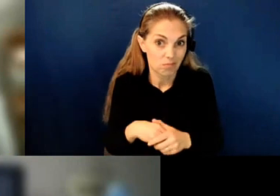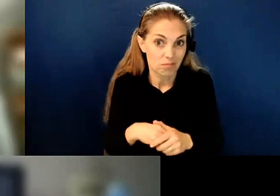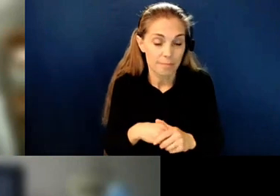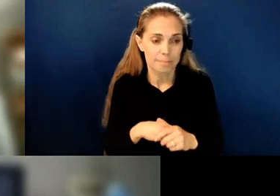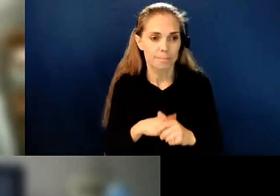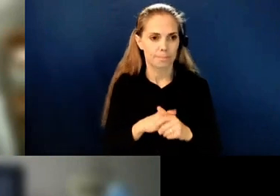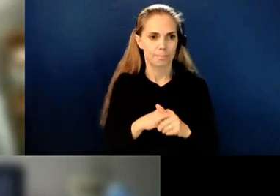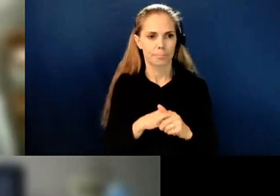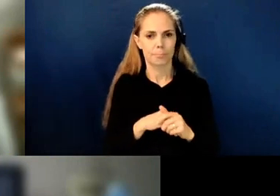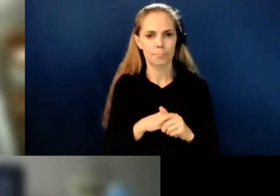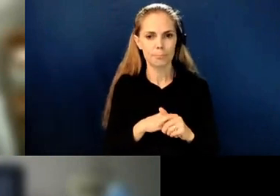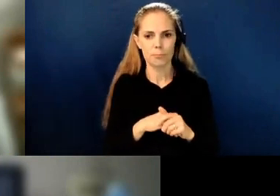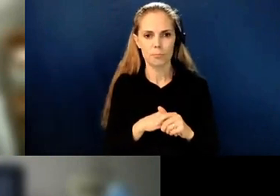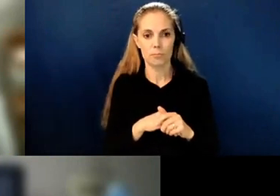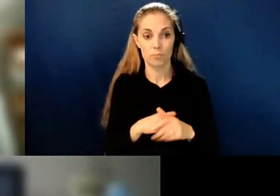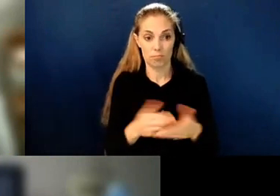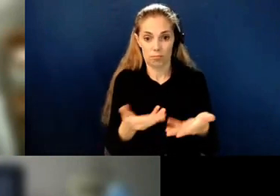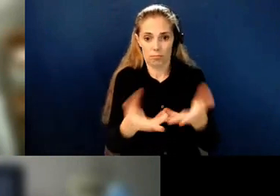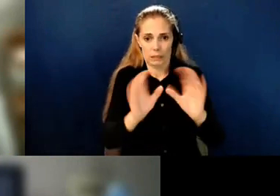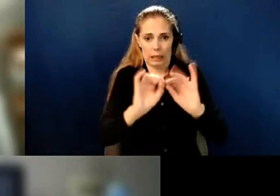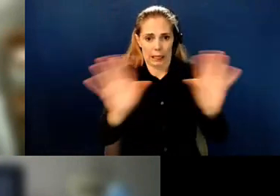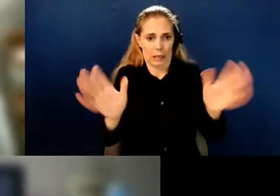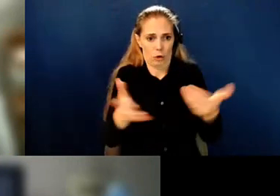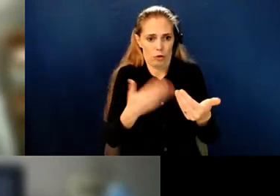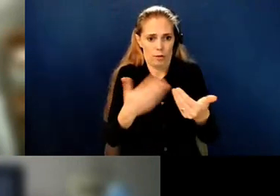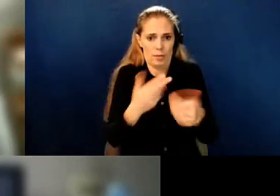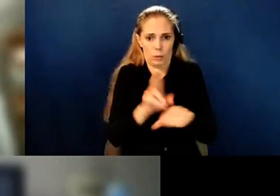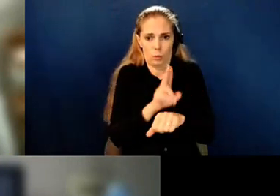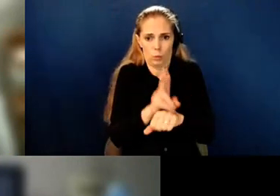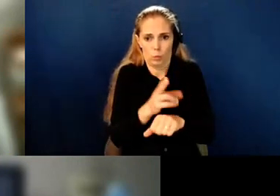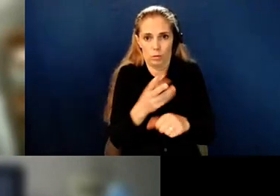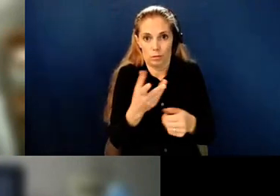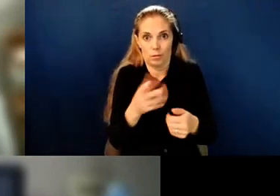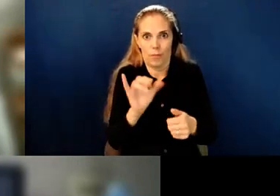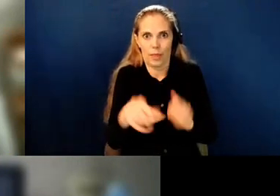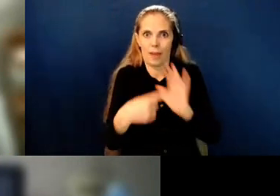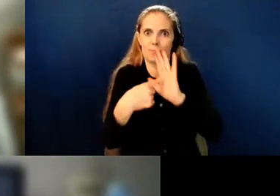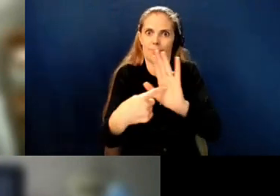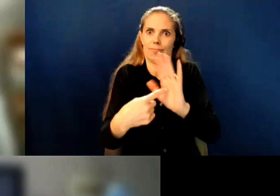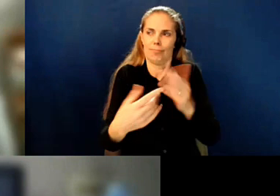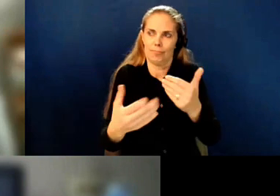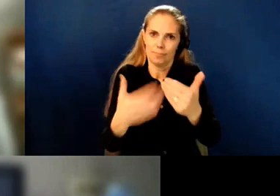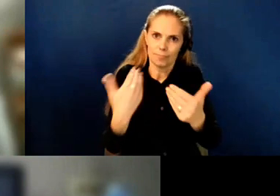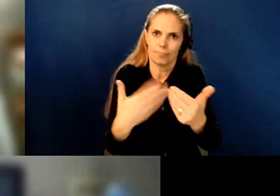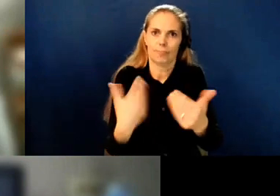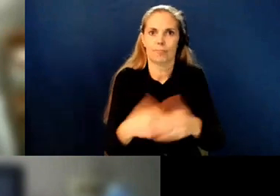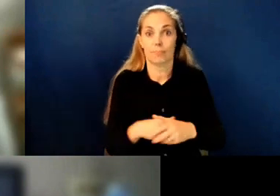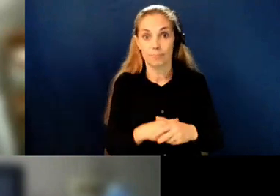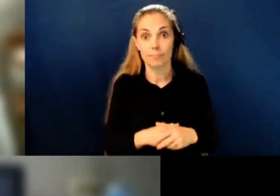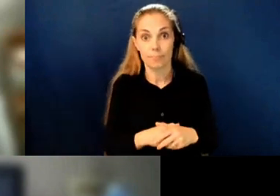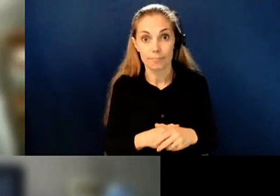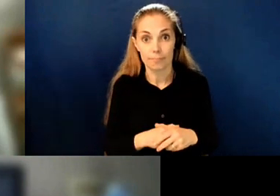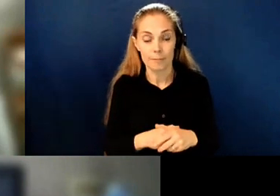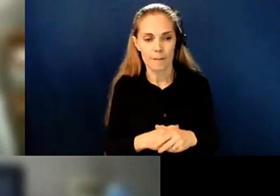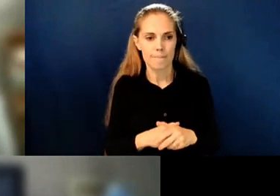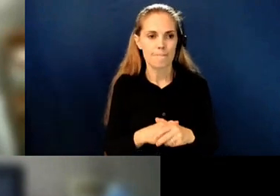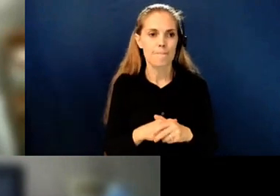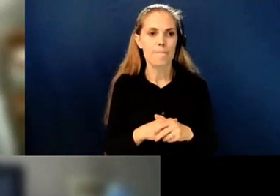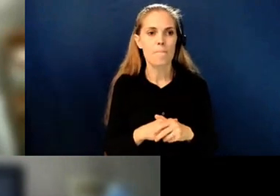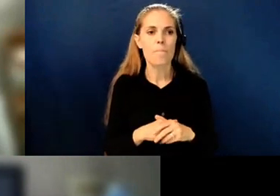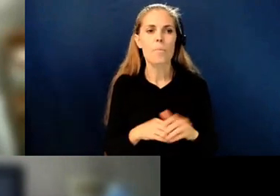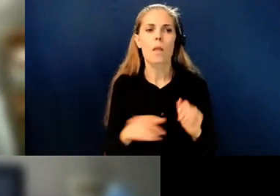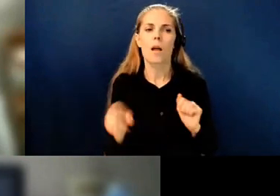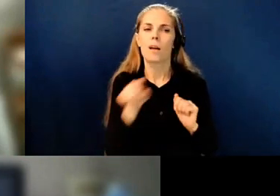So straightforward stuff. So this is why I wanted to show you this. The tool is dead easy to use. I just want to touch on the reminders